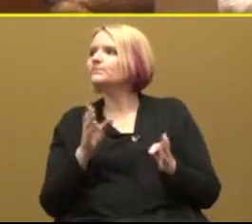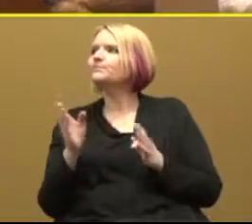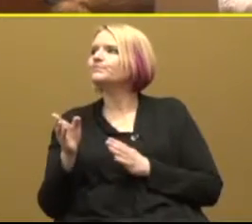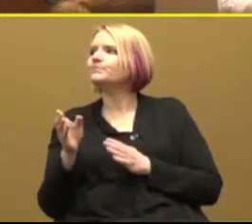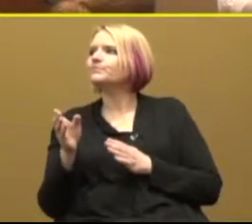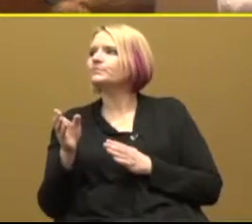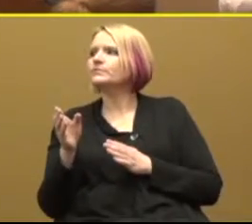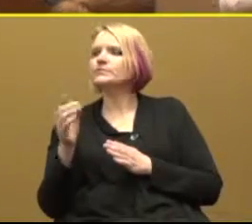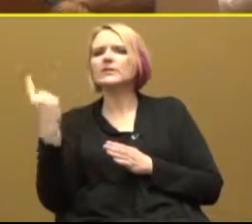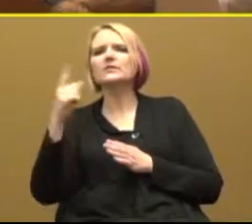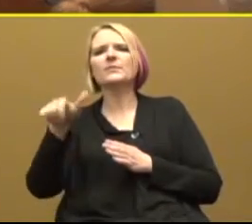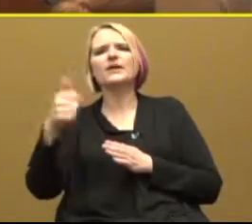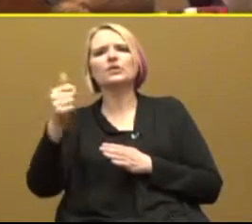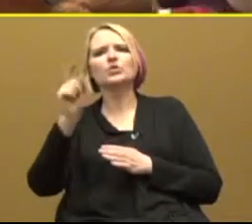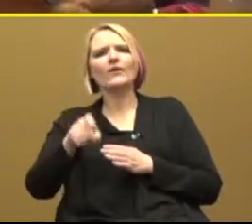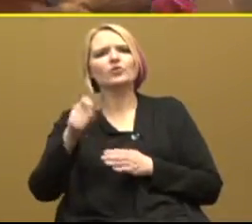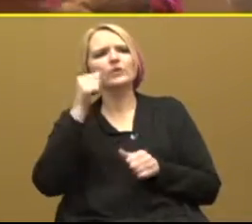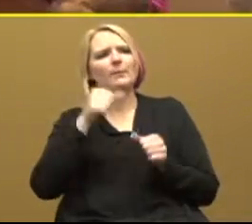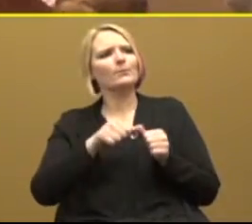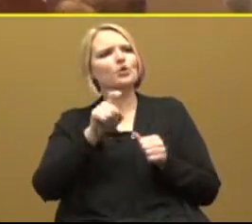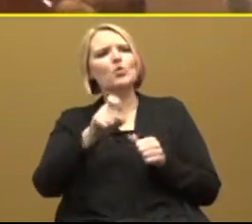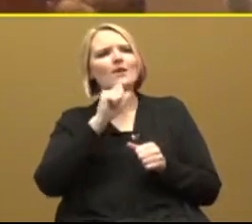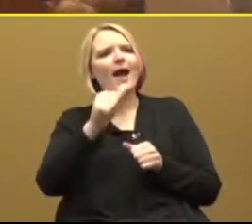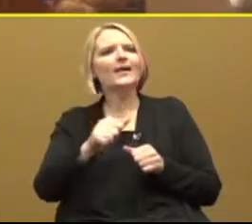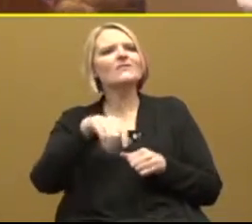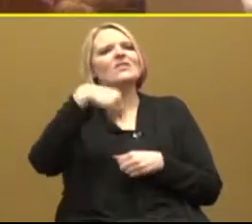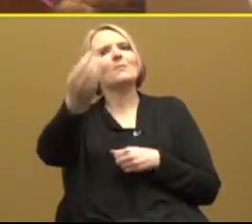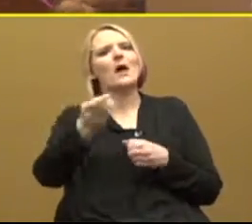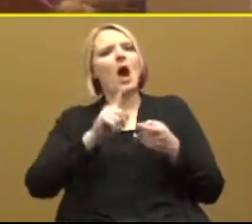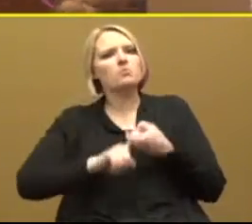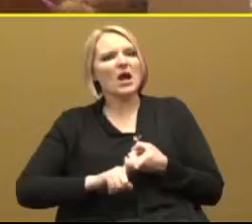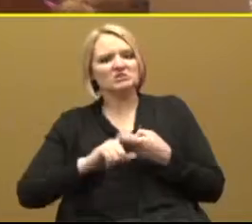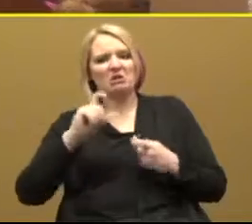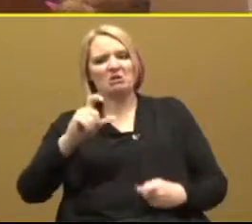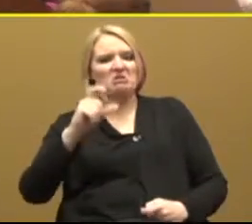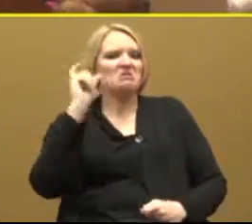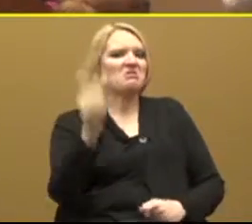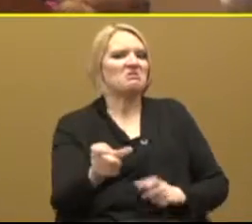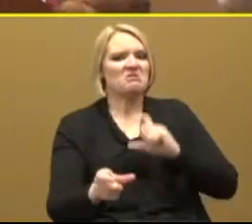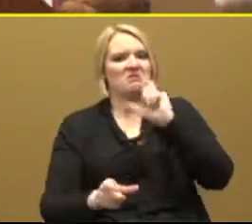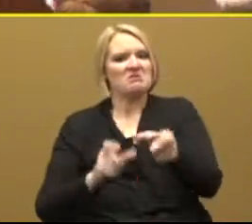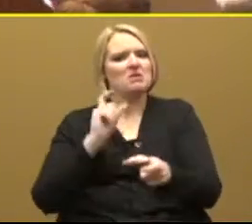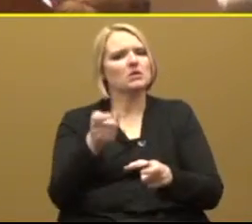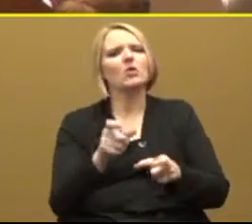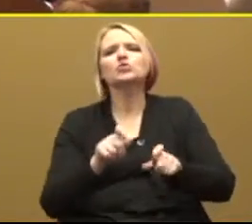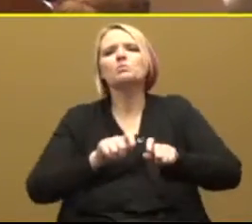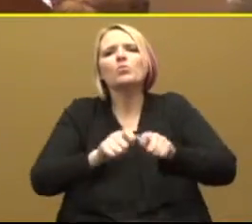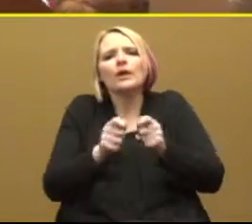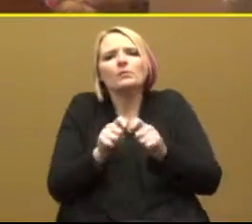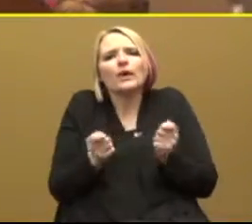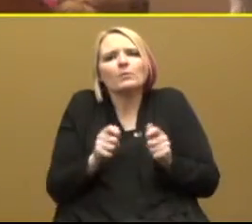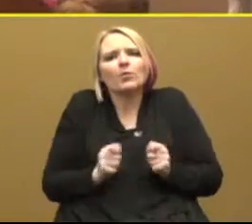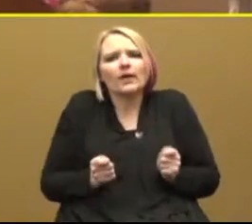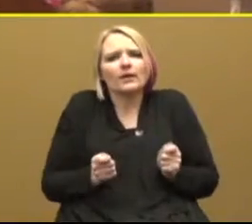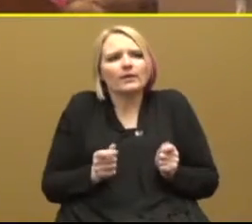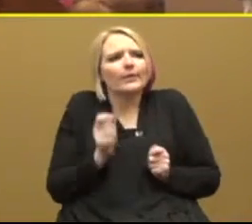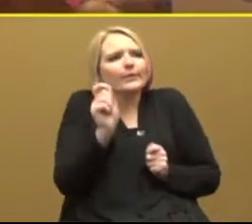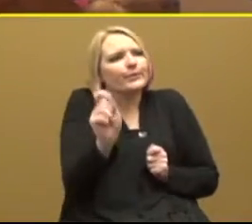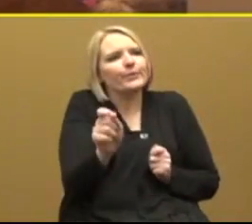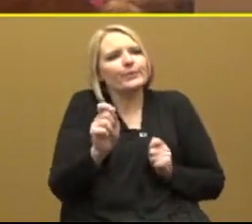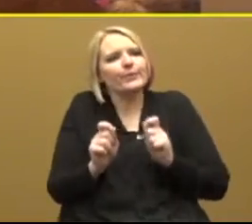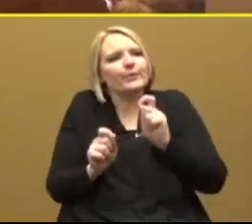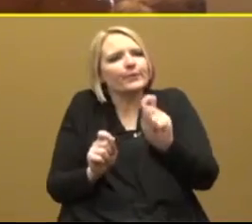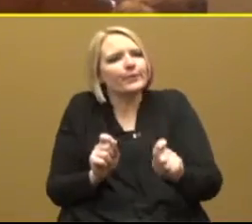is you're not giving them a huge whole pretzel every time they want one. She's breaking those into little pieces. So yes, you are giving